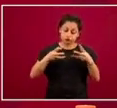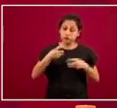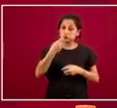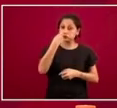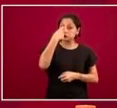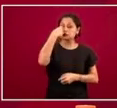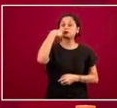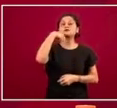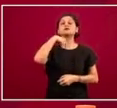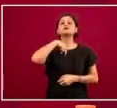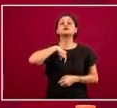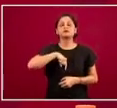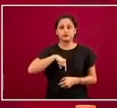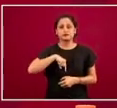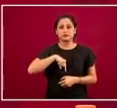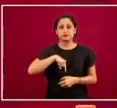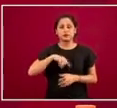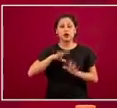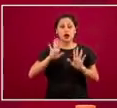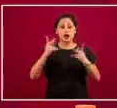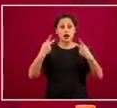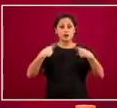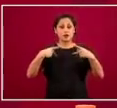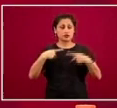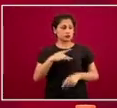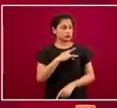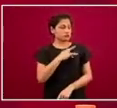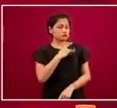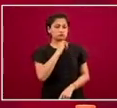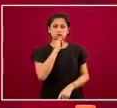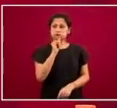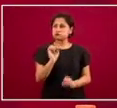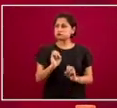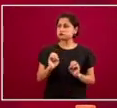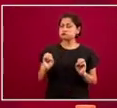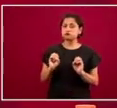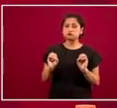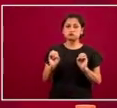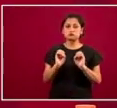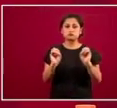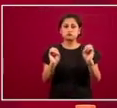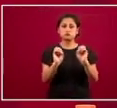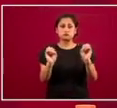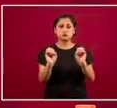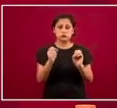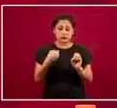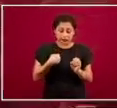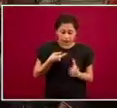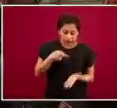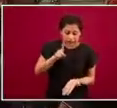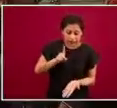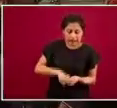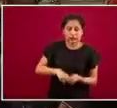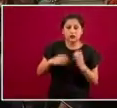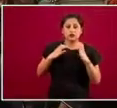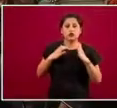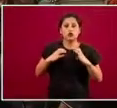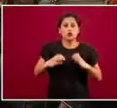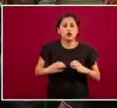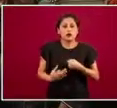the respiratory secretions. Even if the burden,